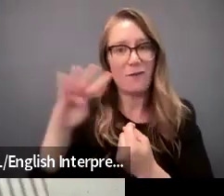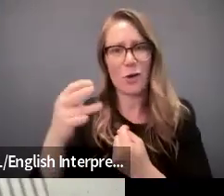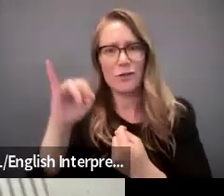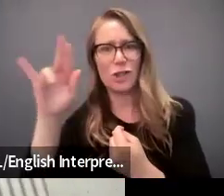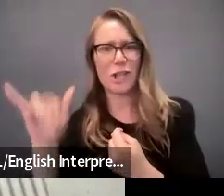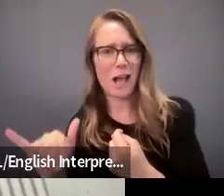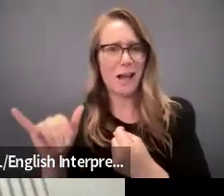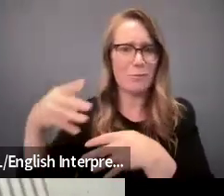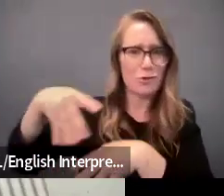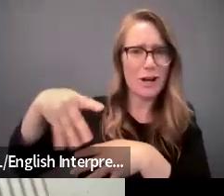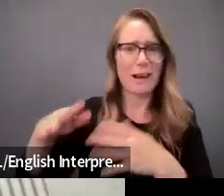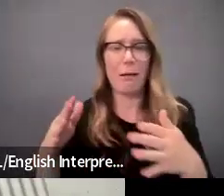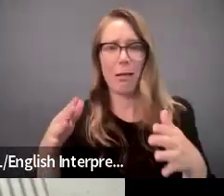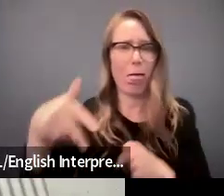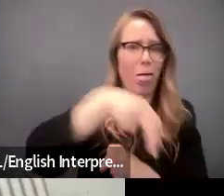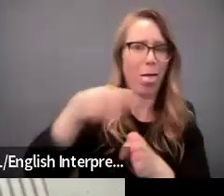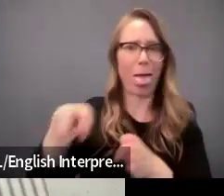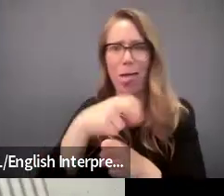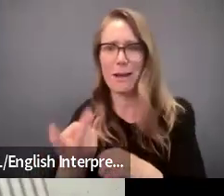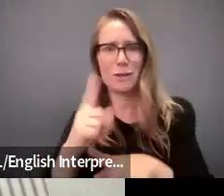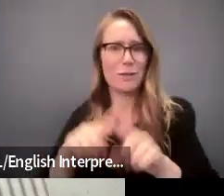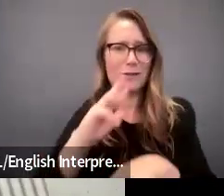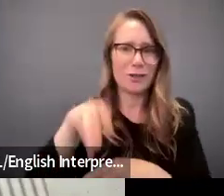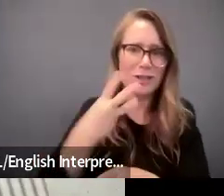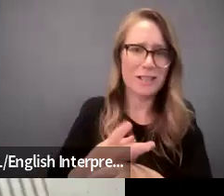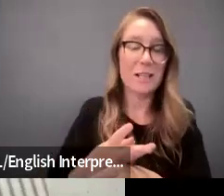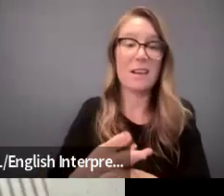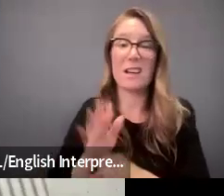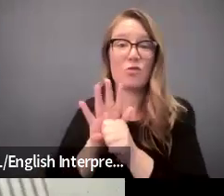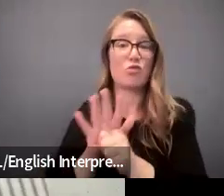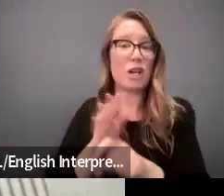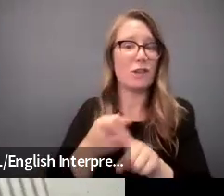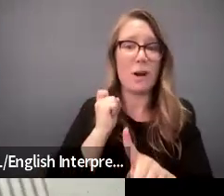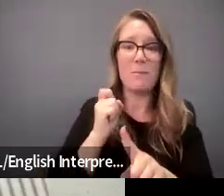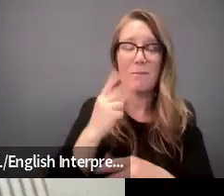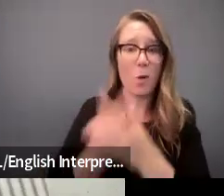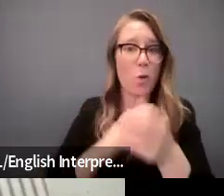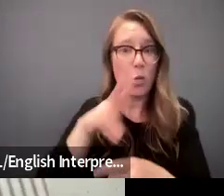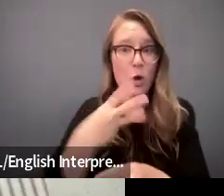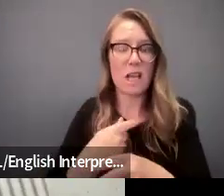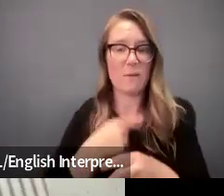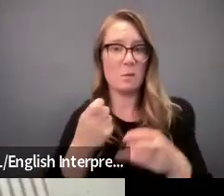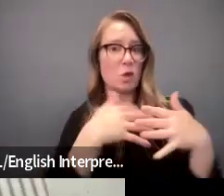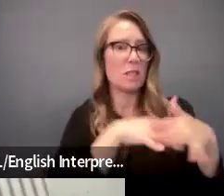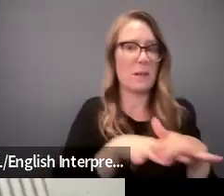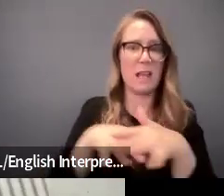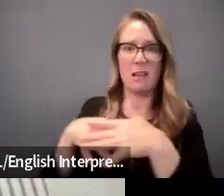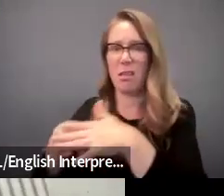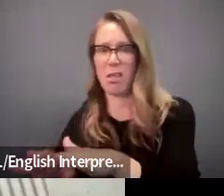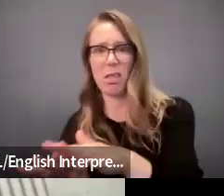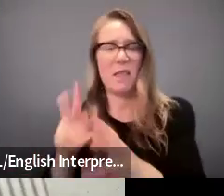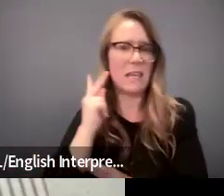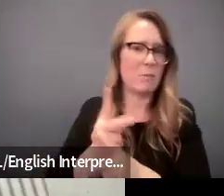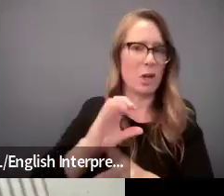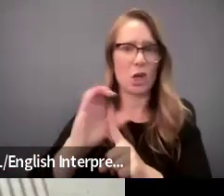Again, navigating these two worlds, and pressure from both worlds to assimilate to one and to keep